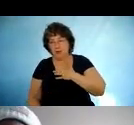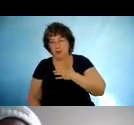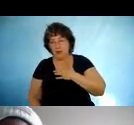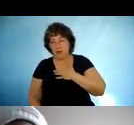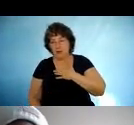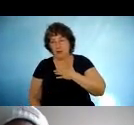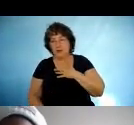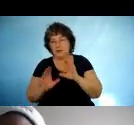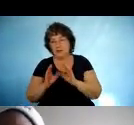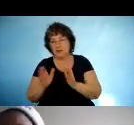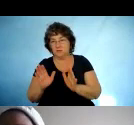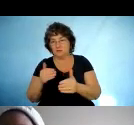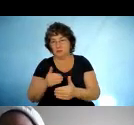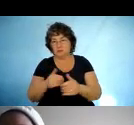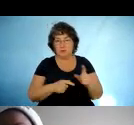my classroom.